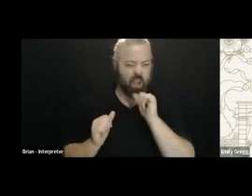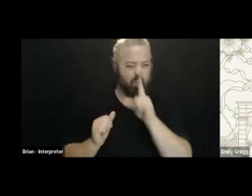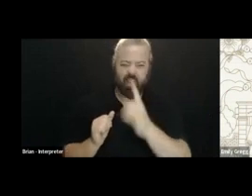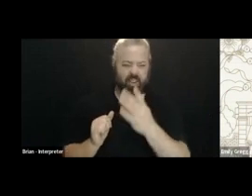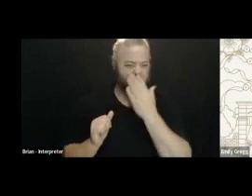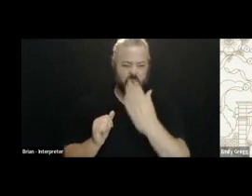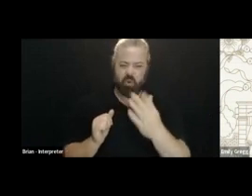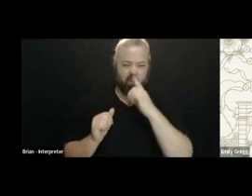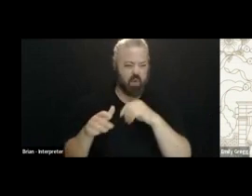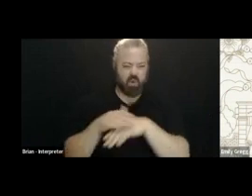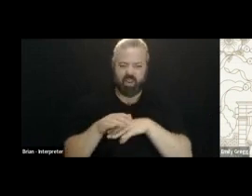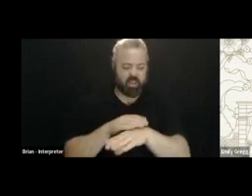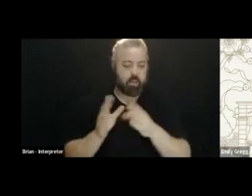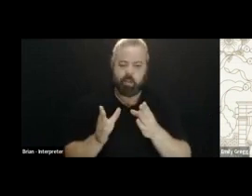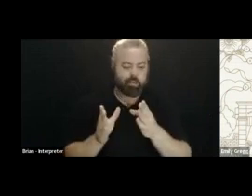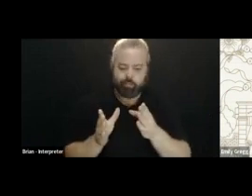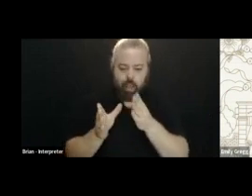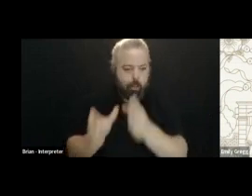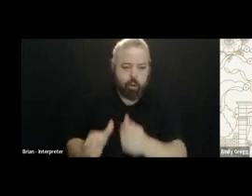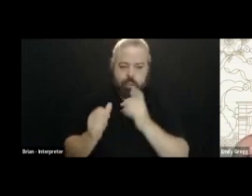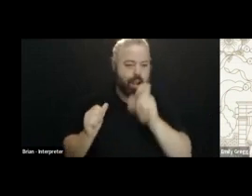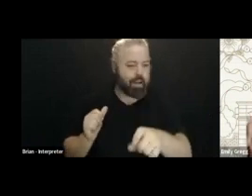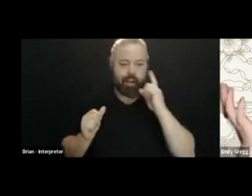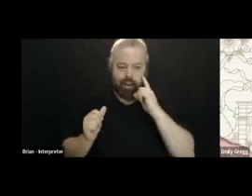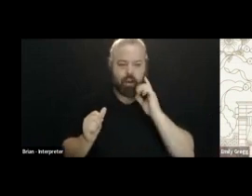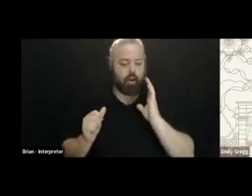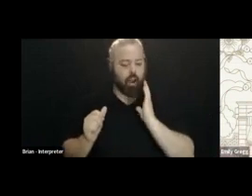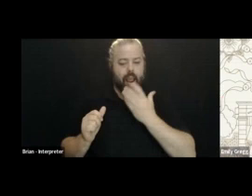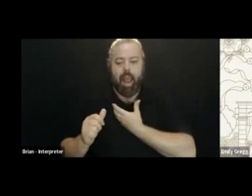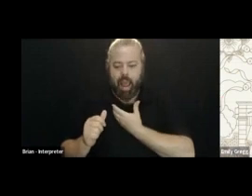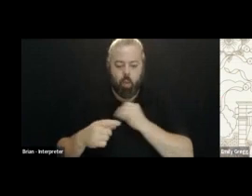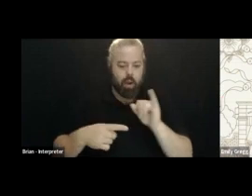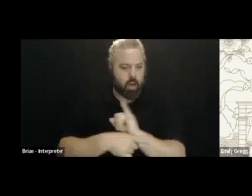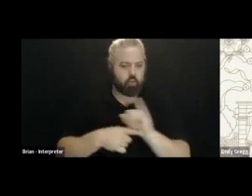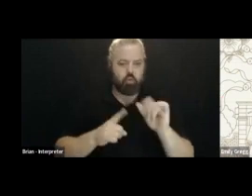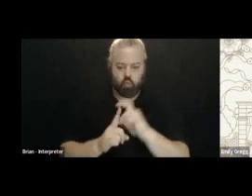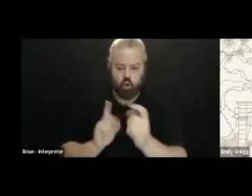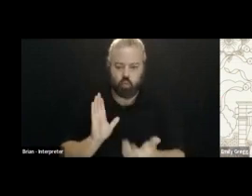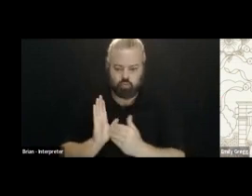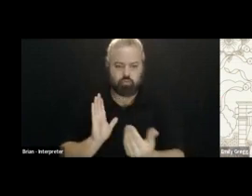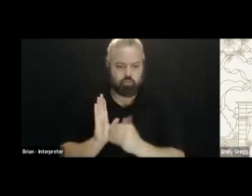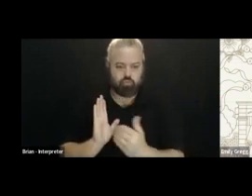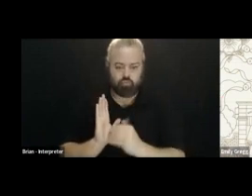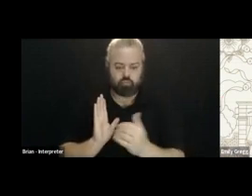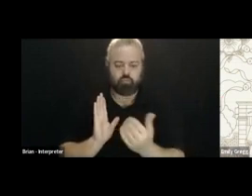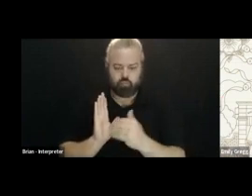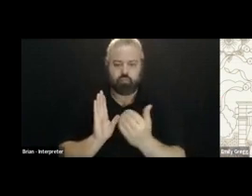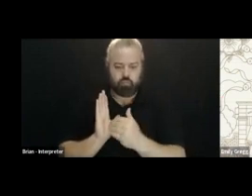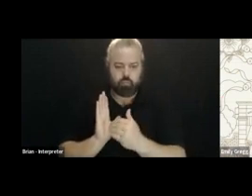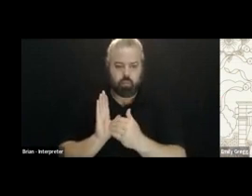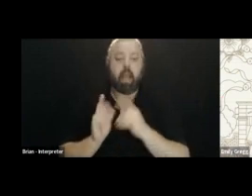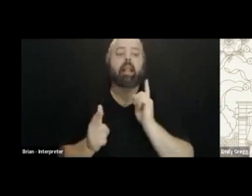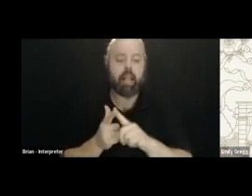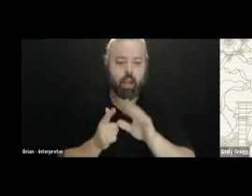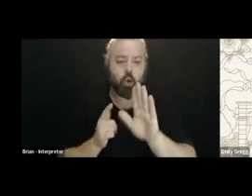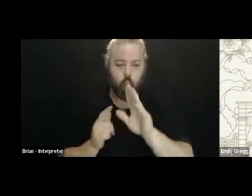need to hear a bunch of industry jargon over and over and over again, just so your page gets pulled up to the top of the Google rankings. There's much better ways to